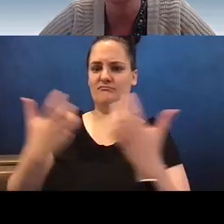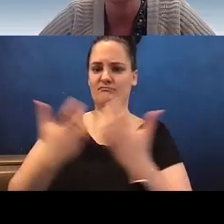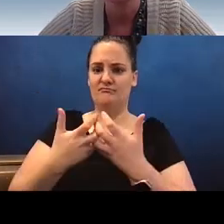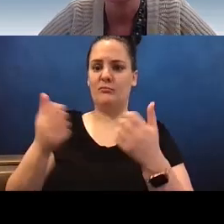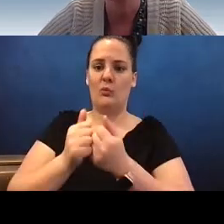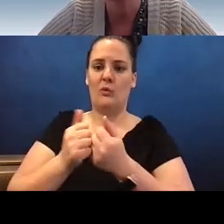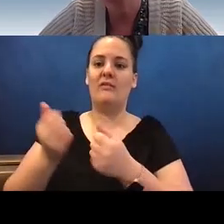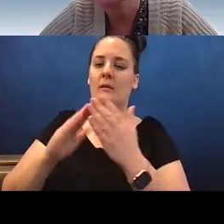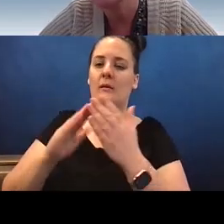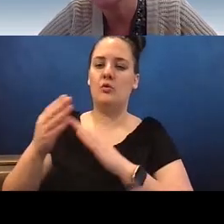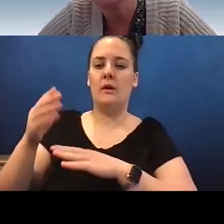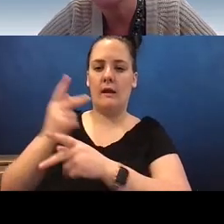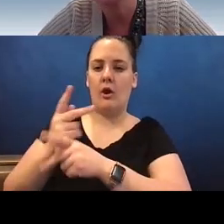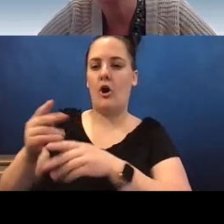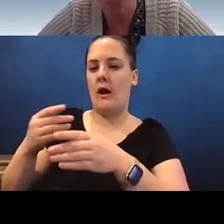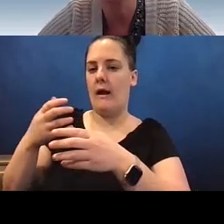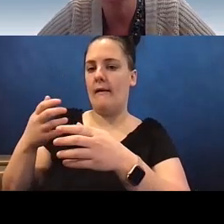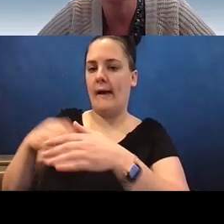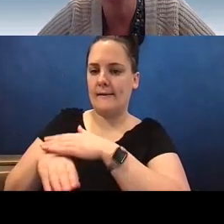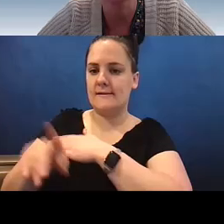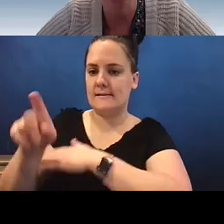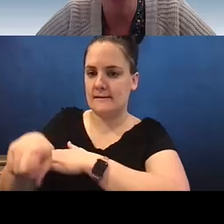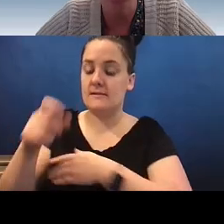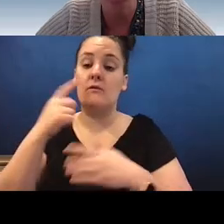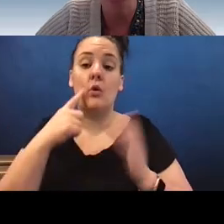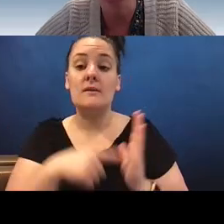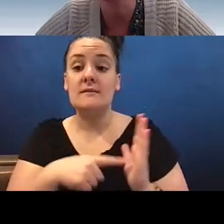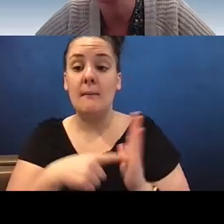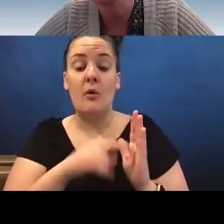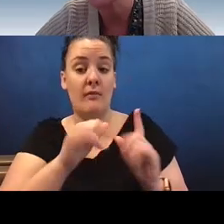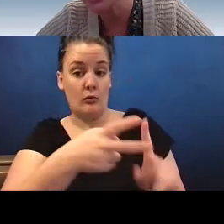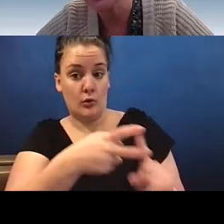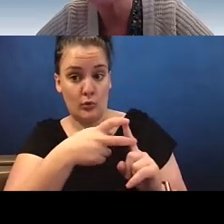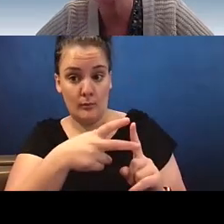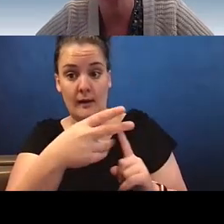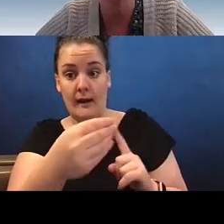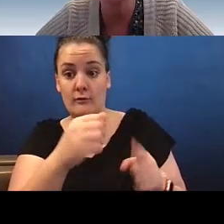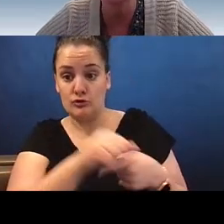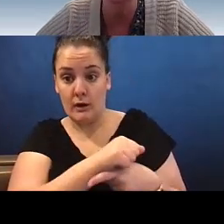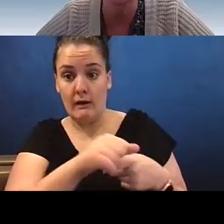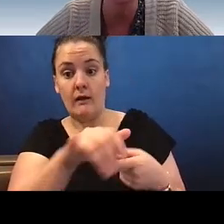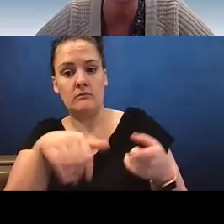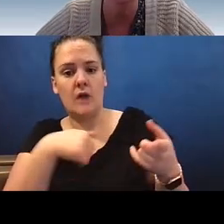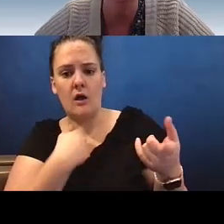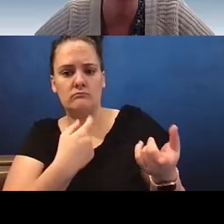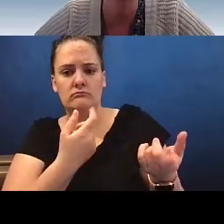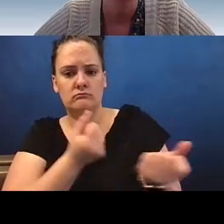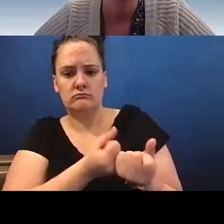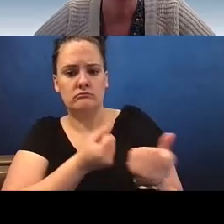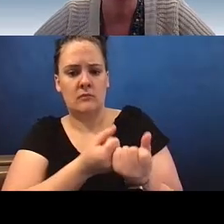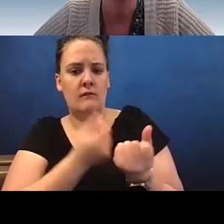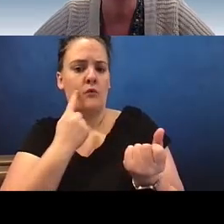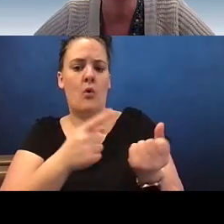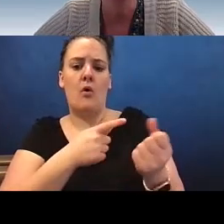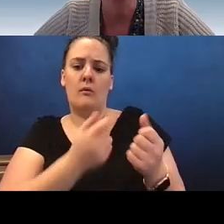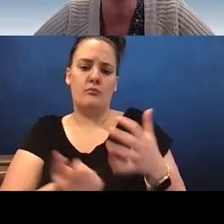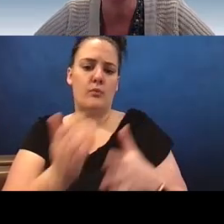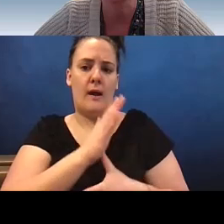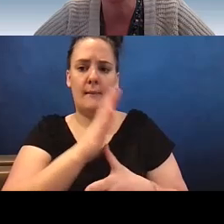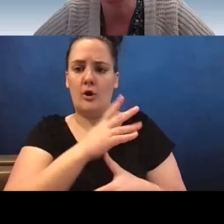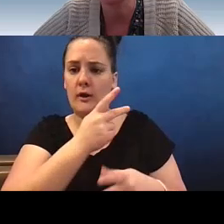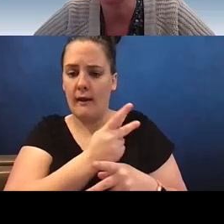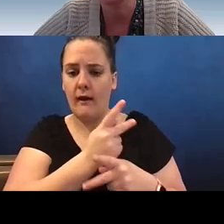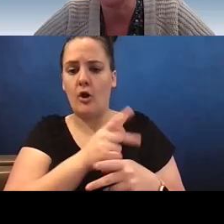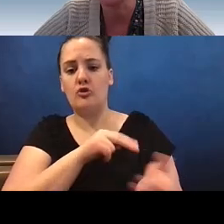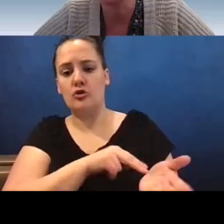the community. So for example, is recruitment and training supporting growth in primary care, nursing and behavioral health, or